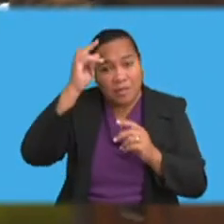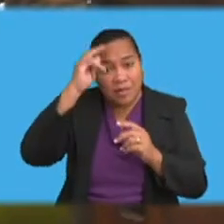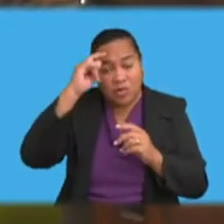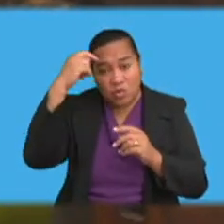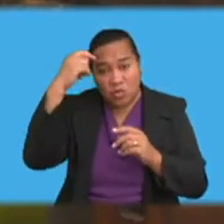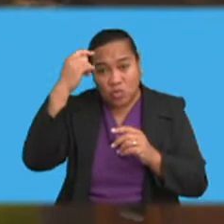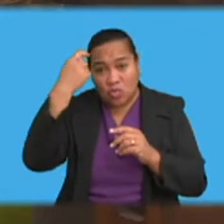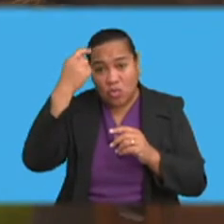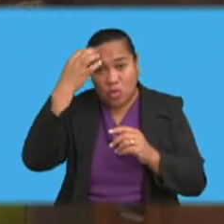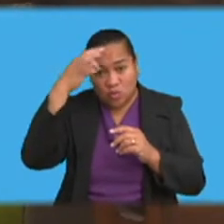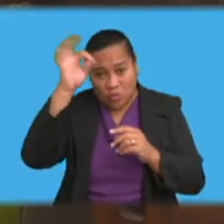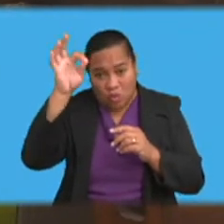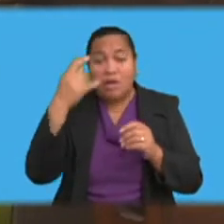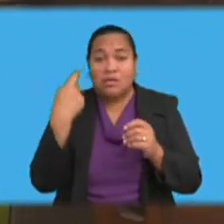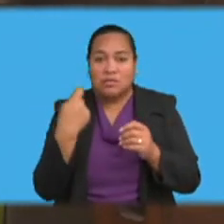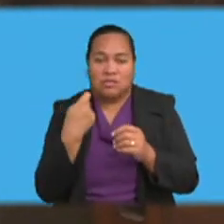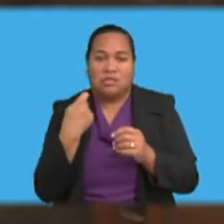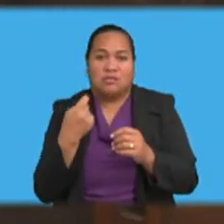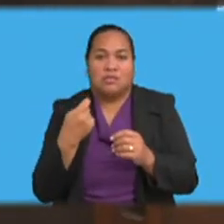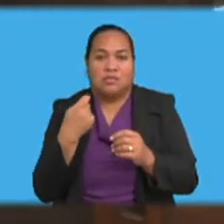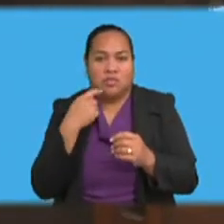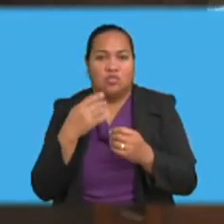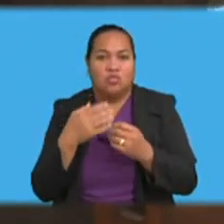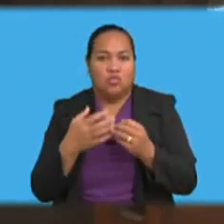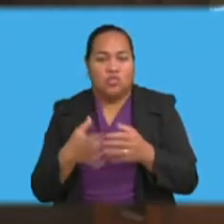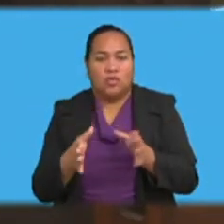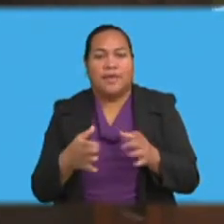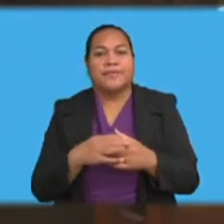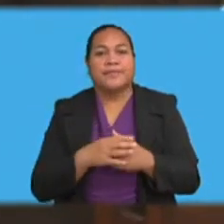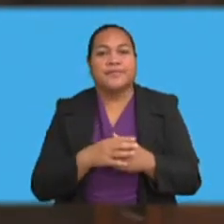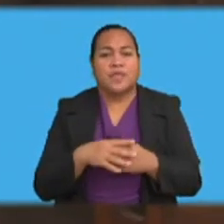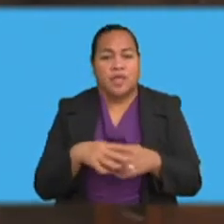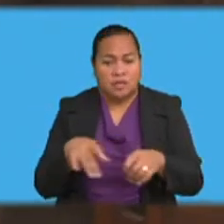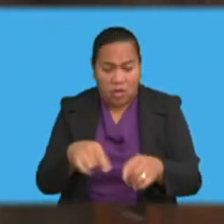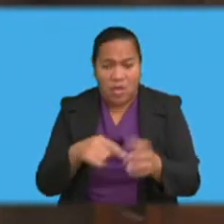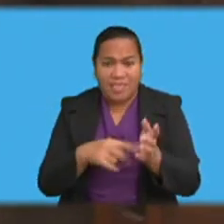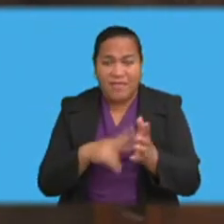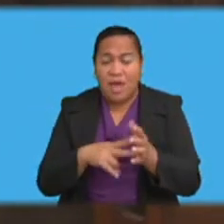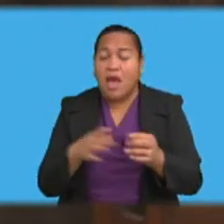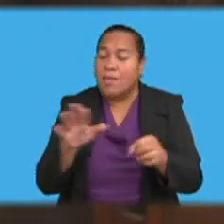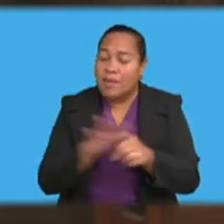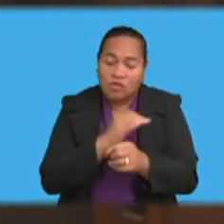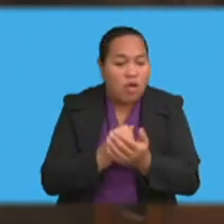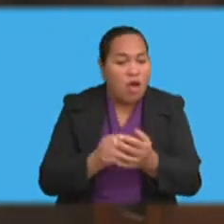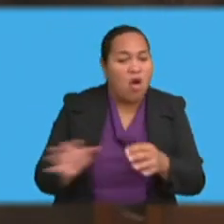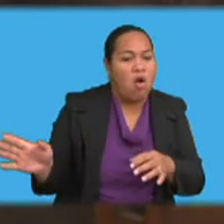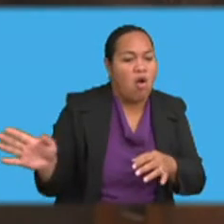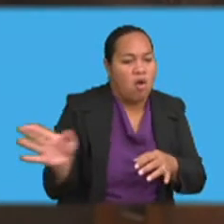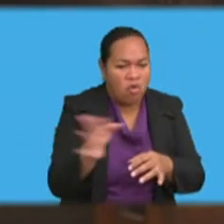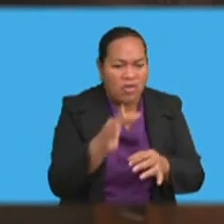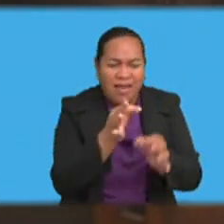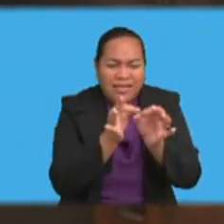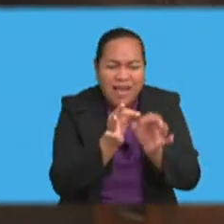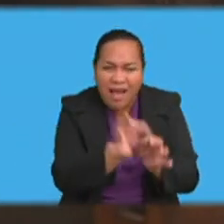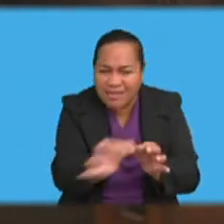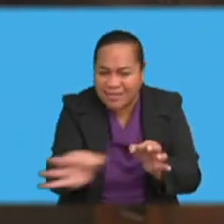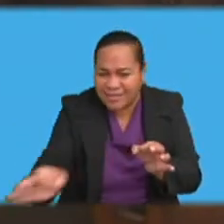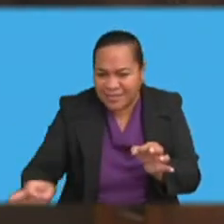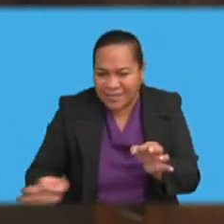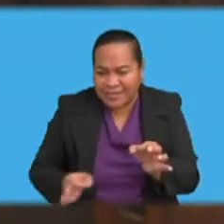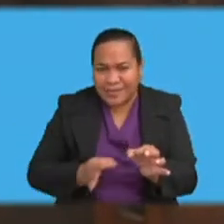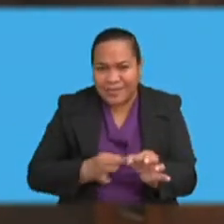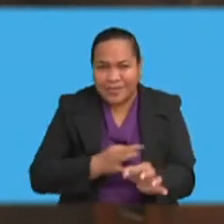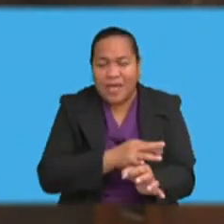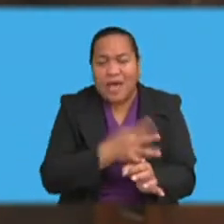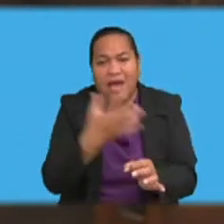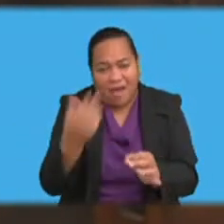days. In fact, over the next few months, it is Wailesi's aim to ensure every maritime island has a communal location so that residents can access